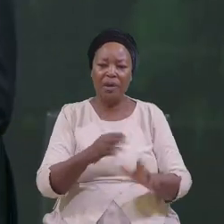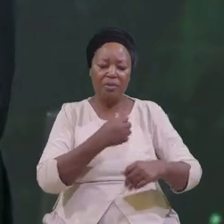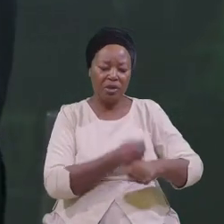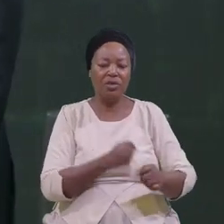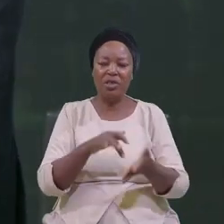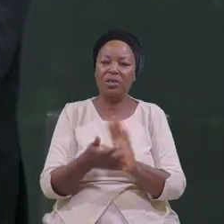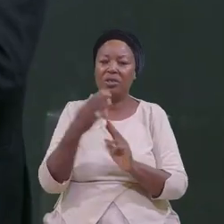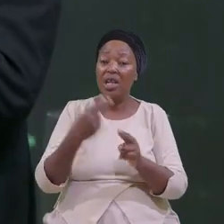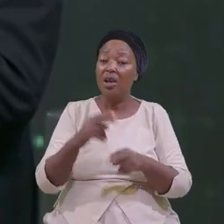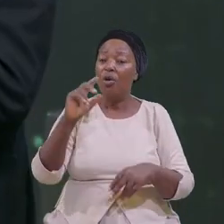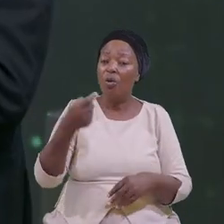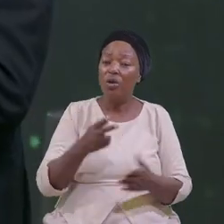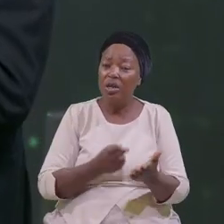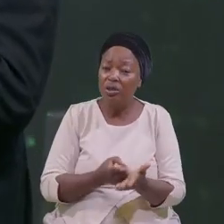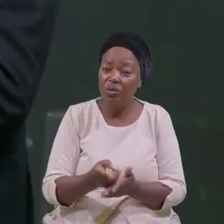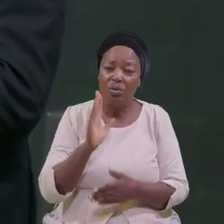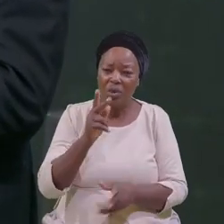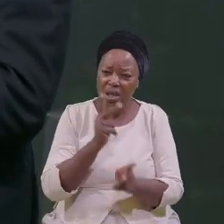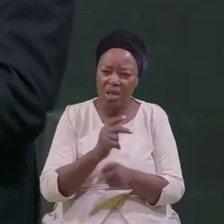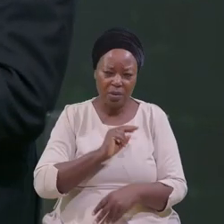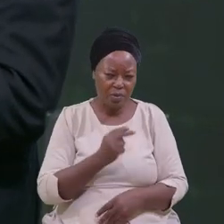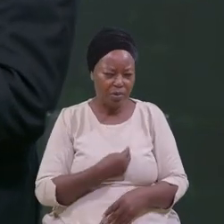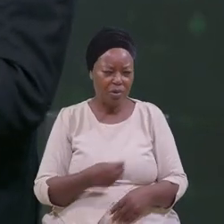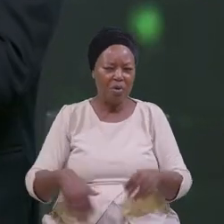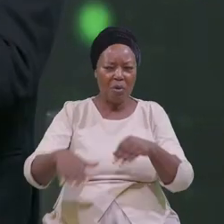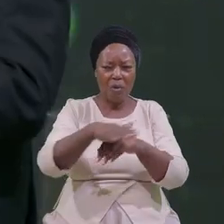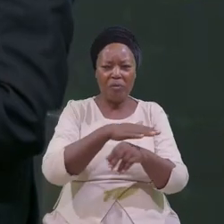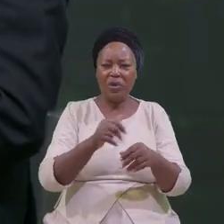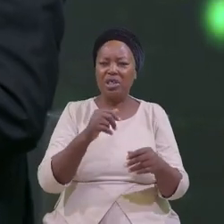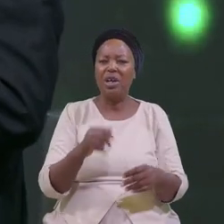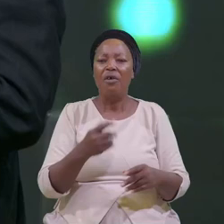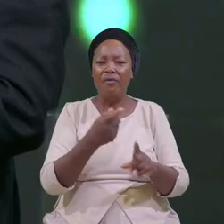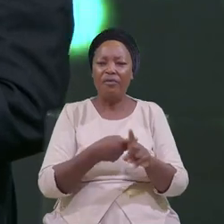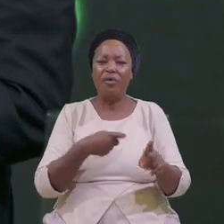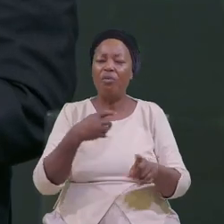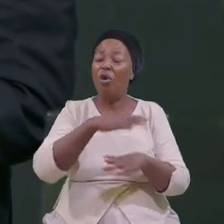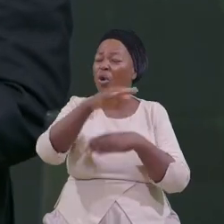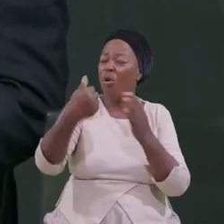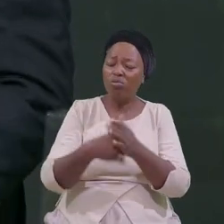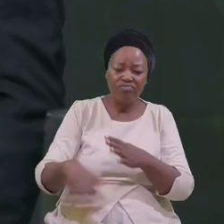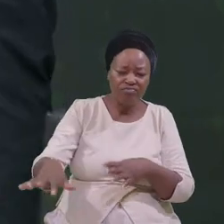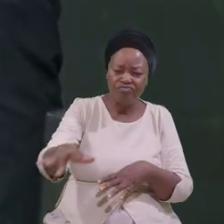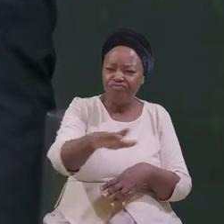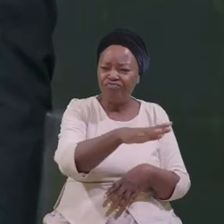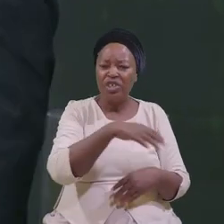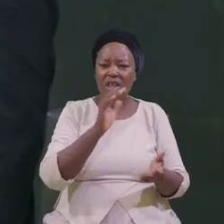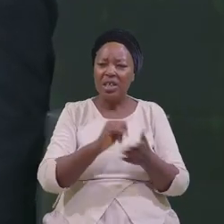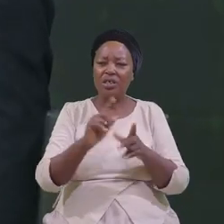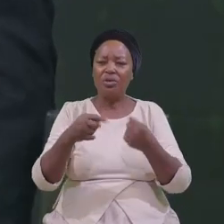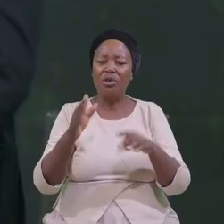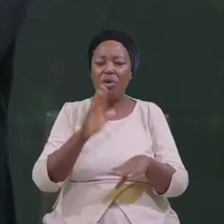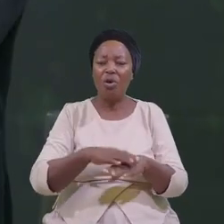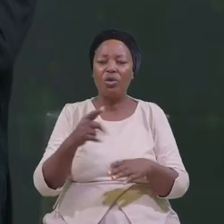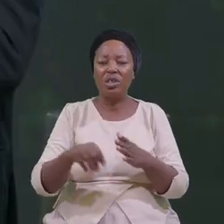truth will keep us covered from all those things going on in the